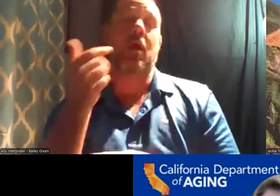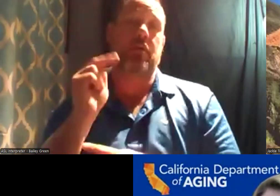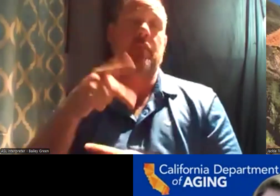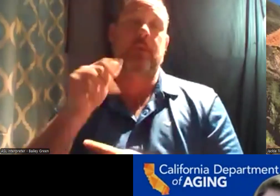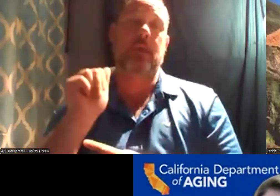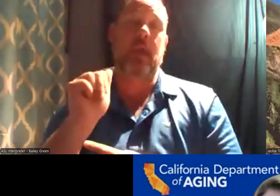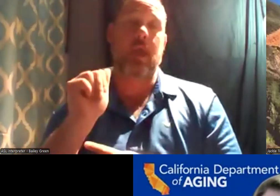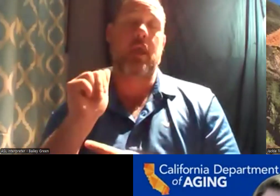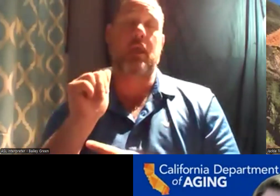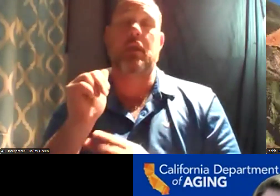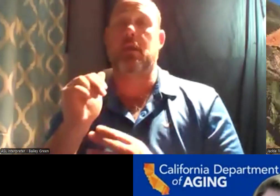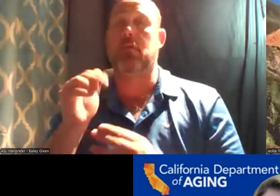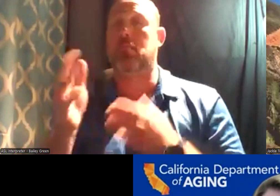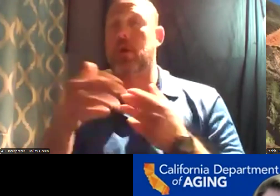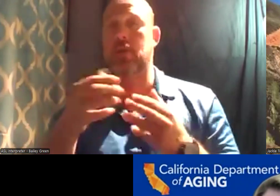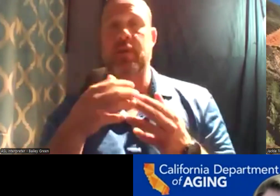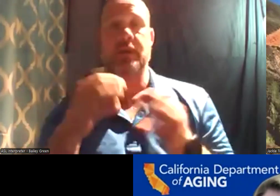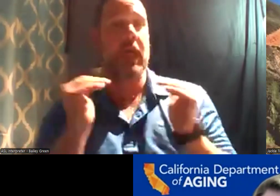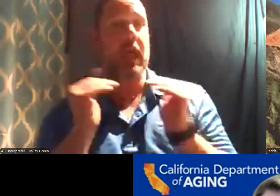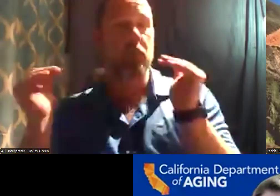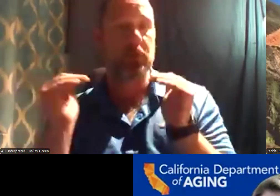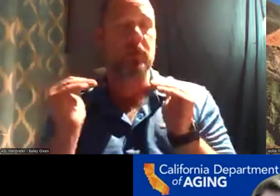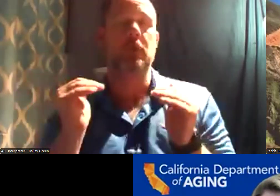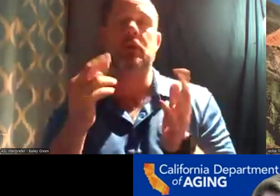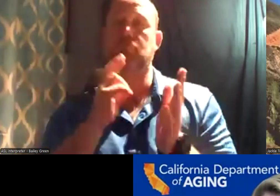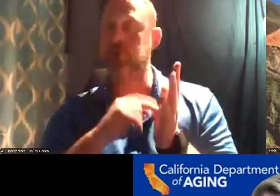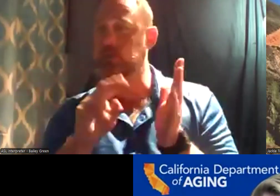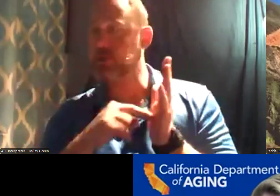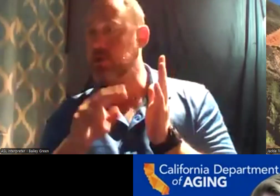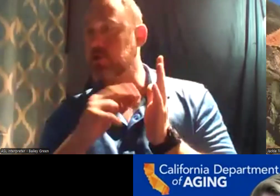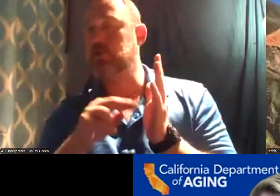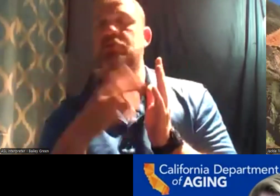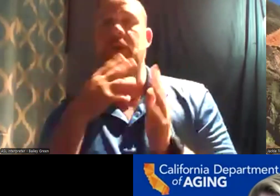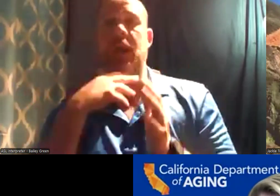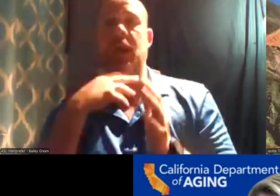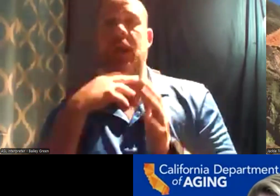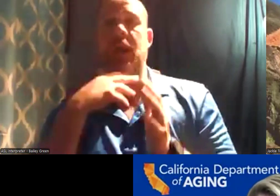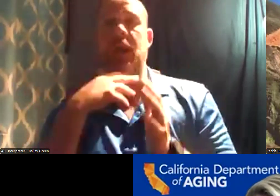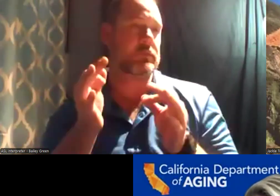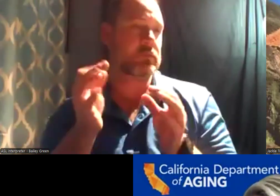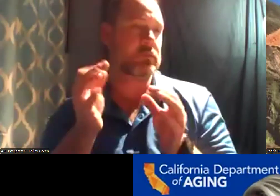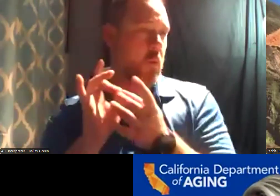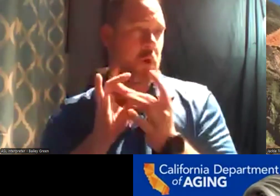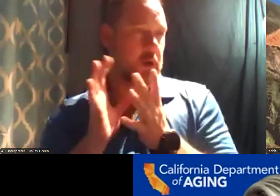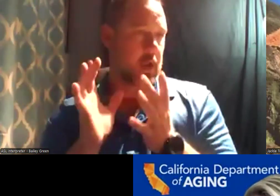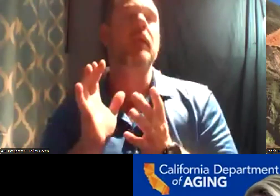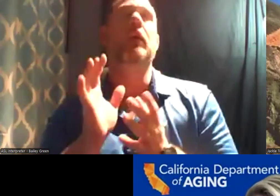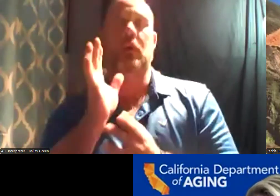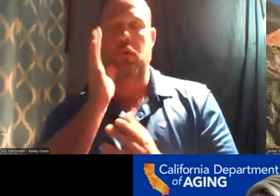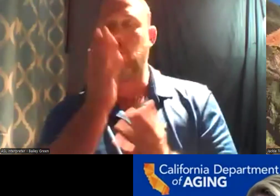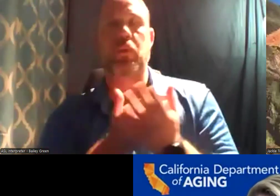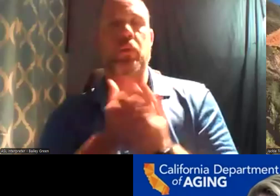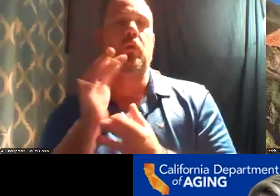stakeholder committees, whether that's equity, research, Elder and Disability Justice Coordinating Council, they're also going through the